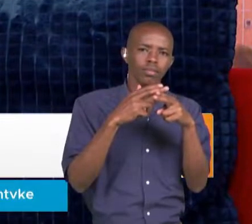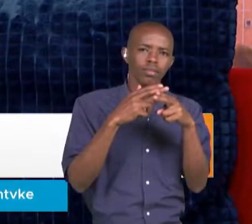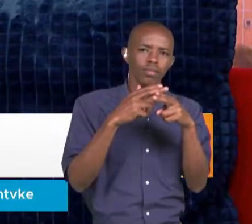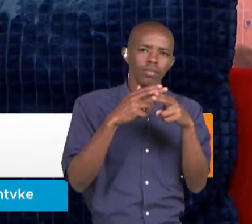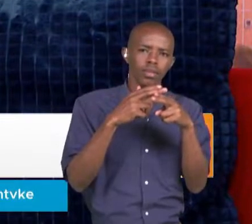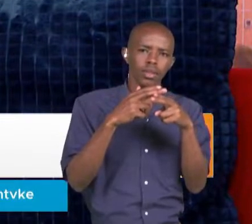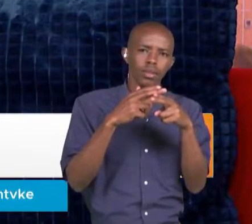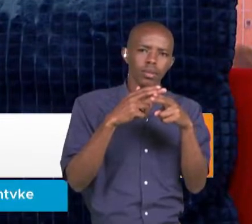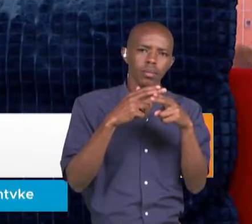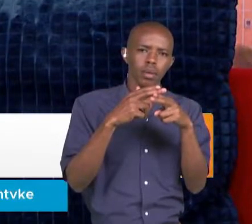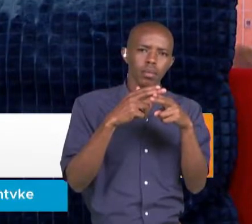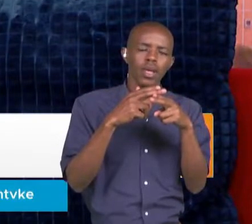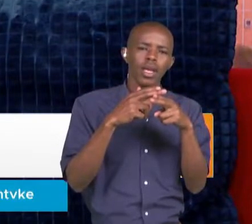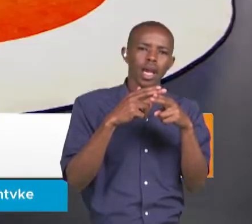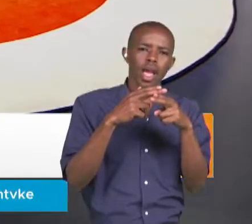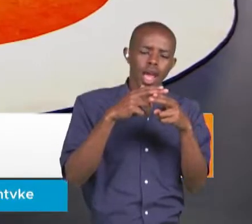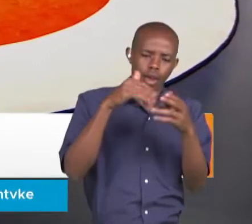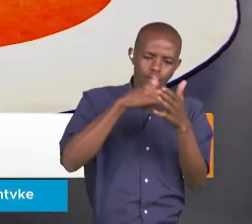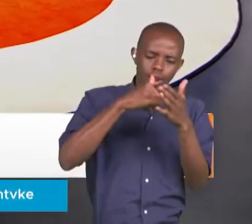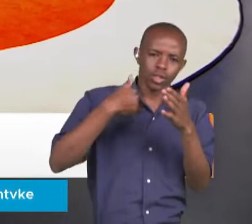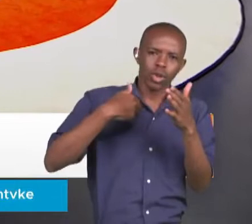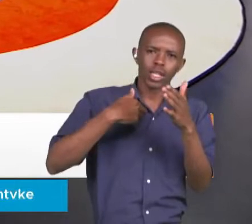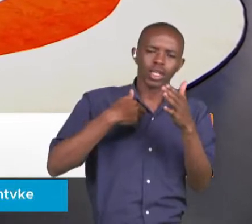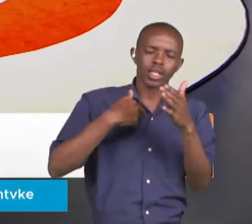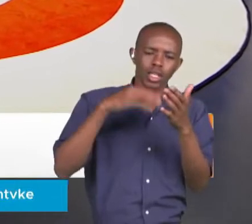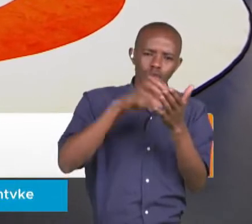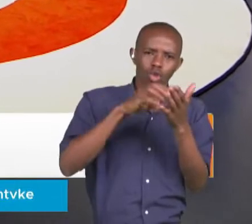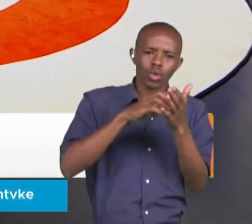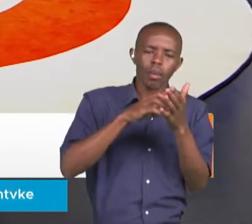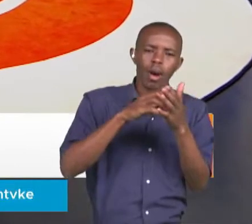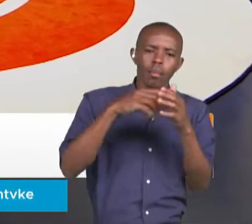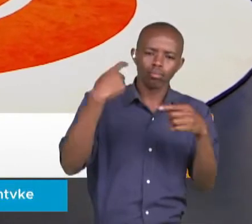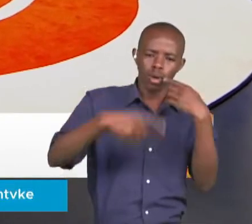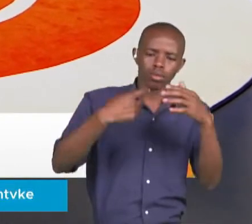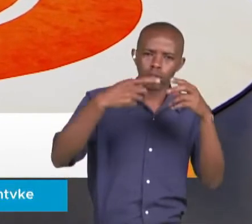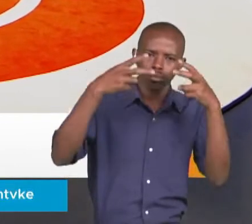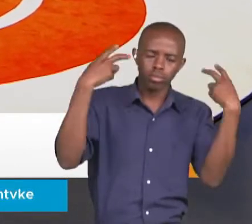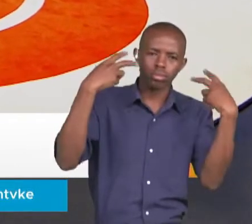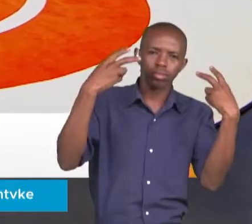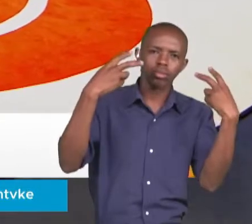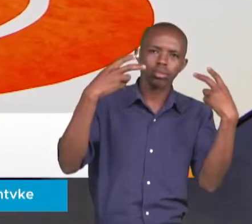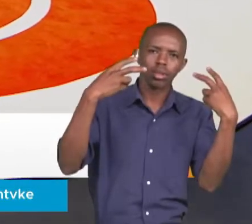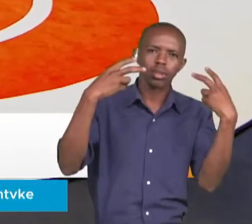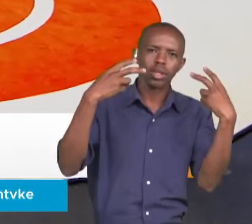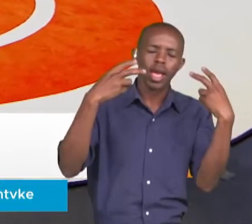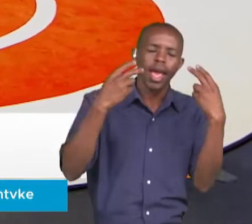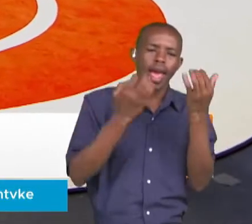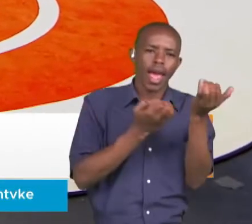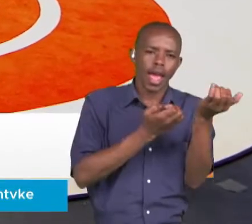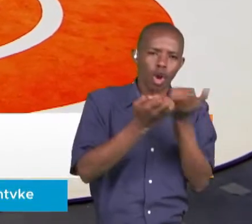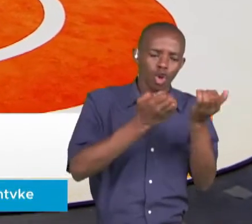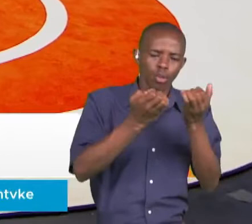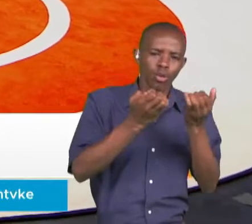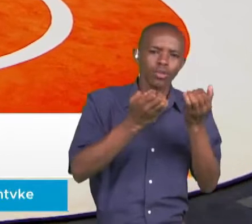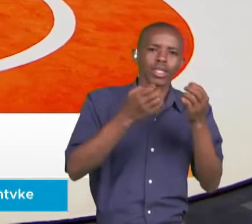get us to a critical solution on matters terrorism or counter-terrorism. Okay. And that is the economy of